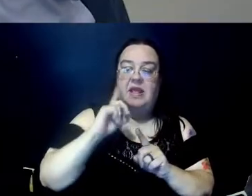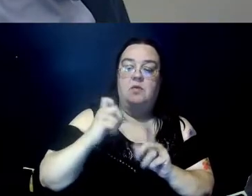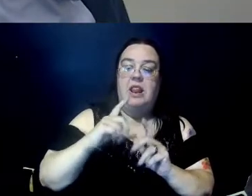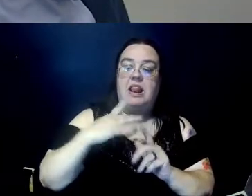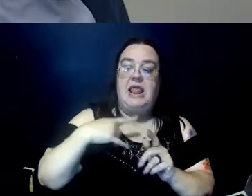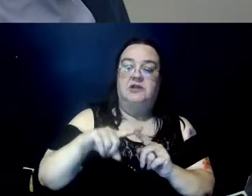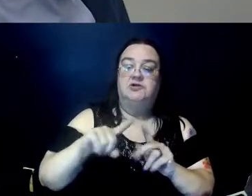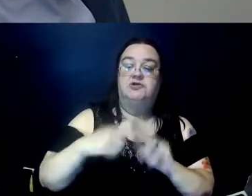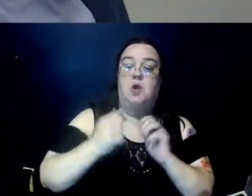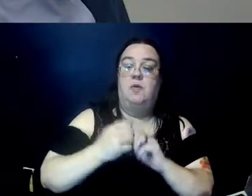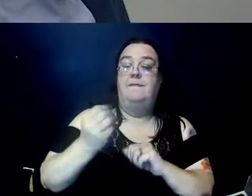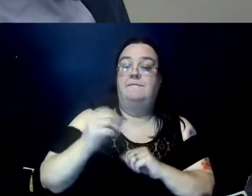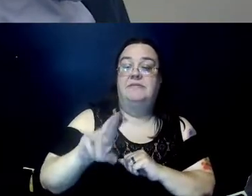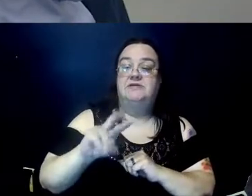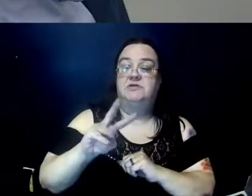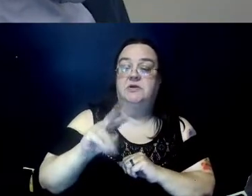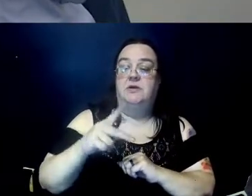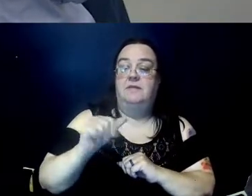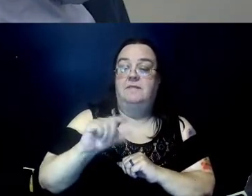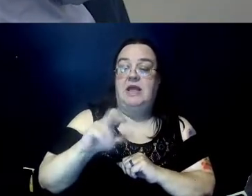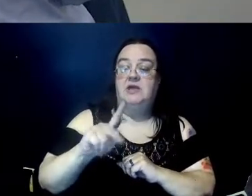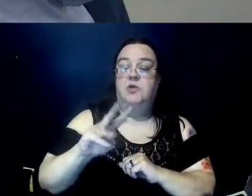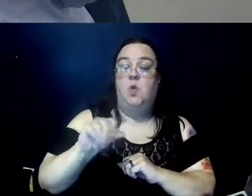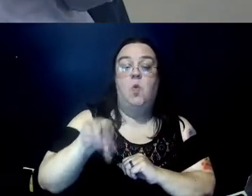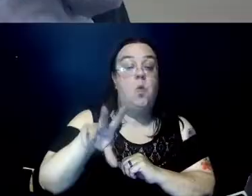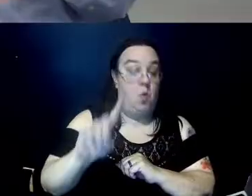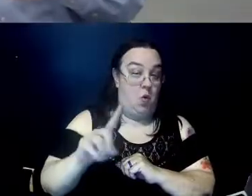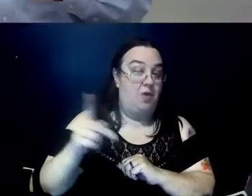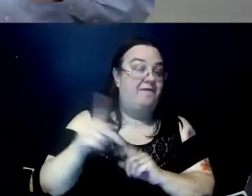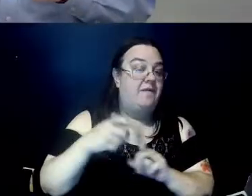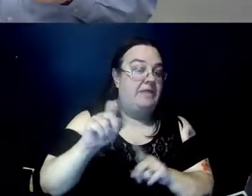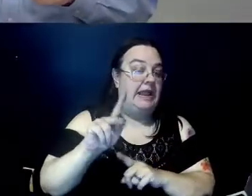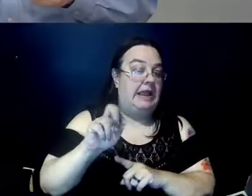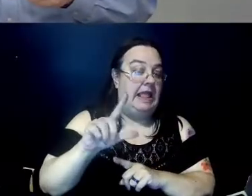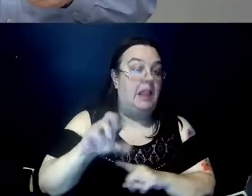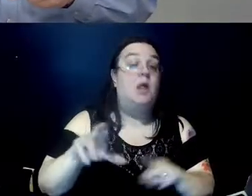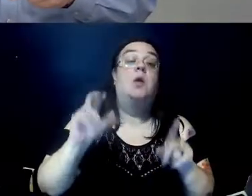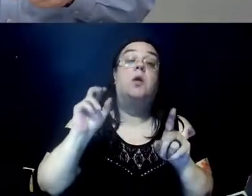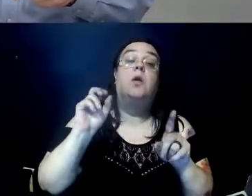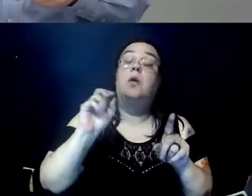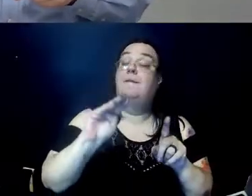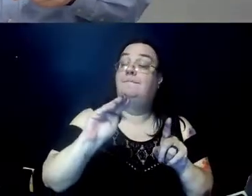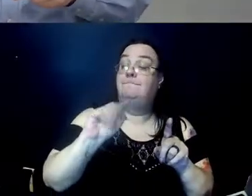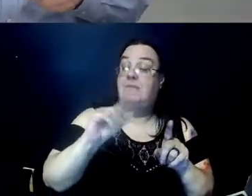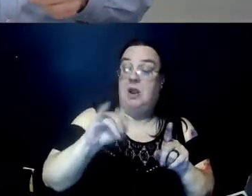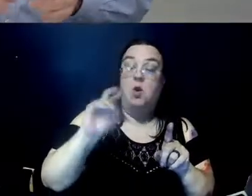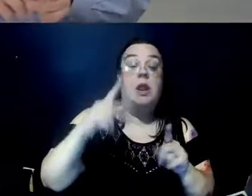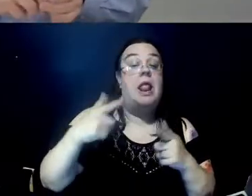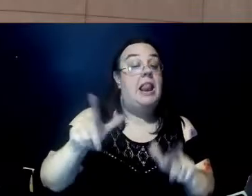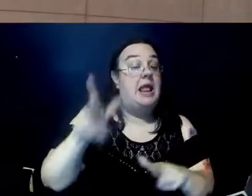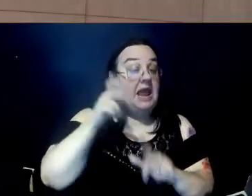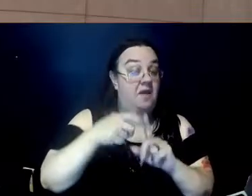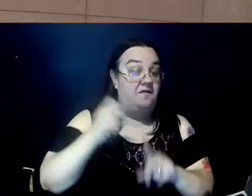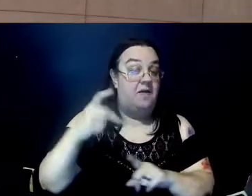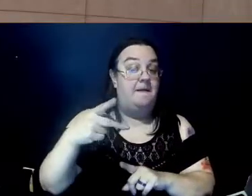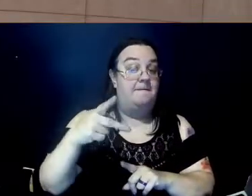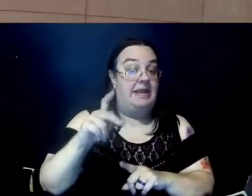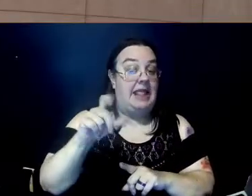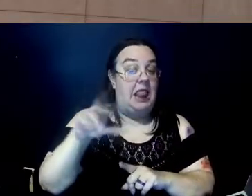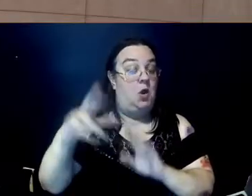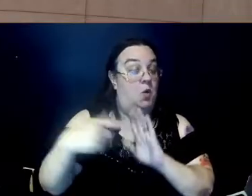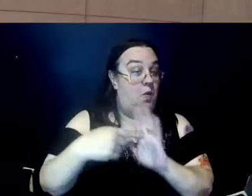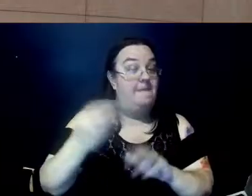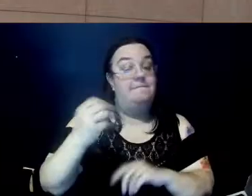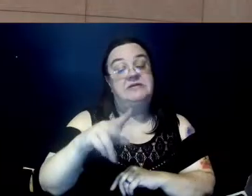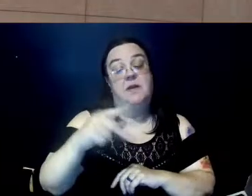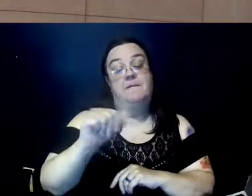to All right. update us from Keller's point of view. Let us then hear from Keller's representative, Mr. Patrick Ward, and